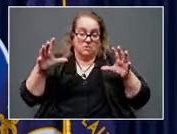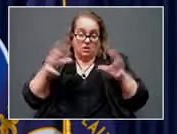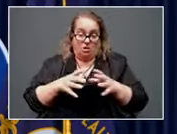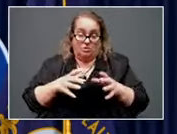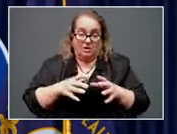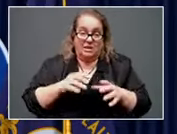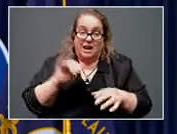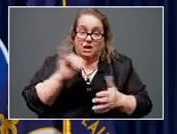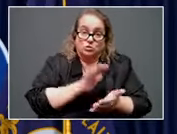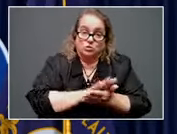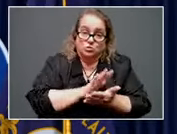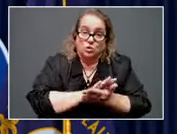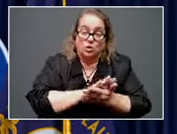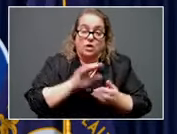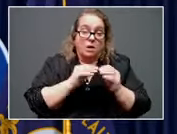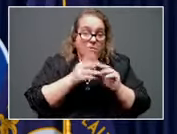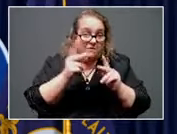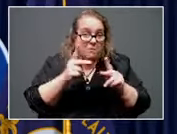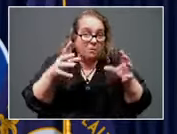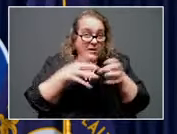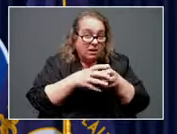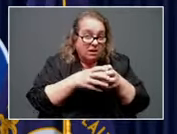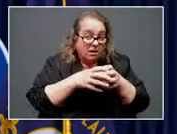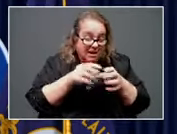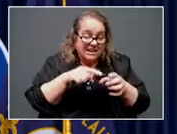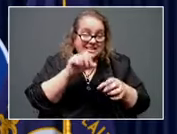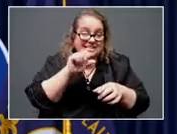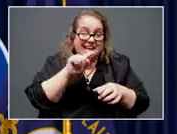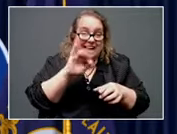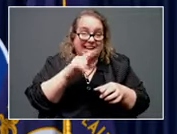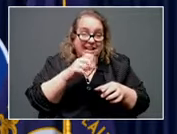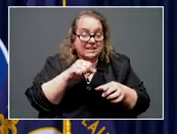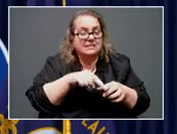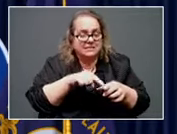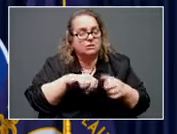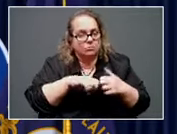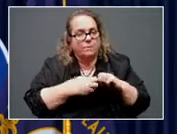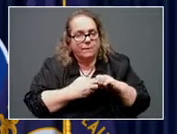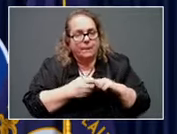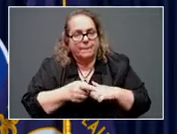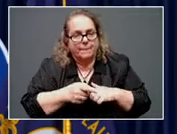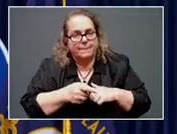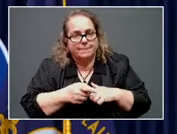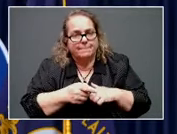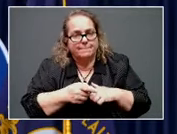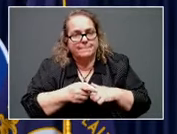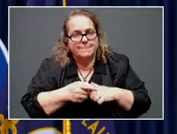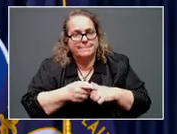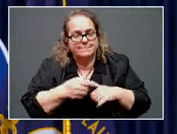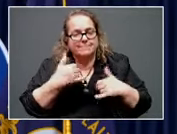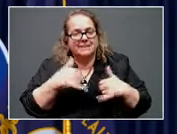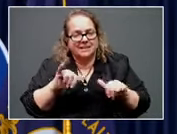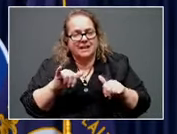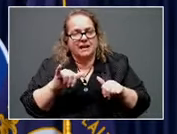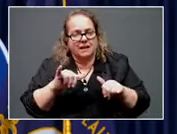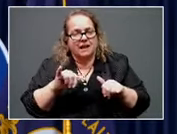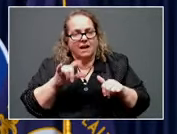about the number of people that are close together for long periods of time, are still going to be